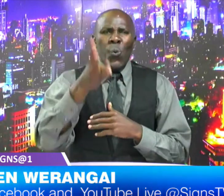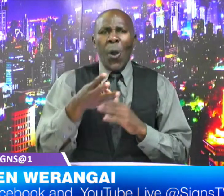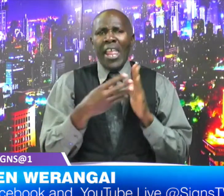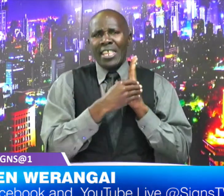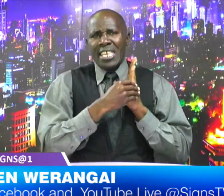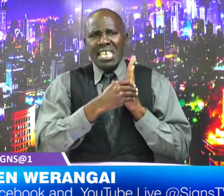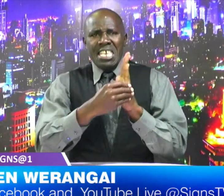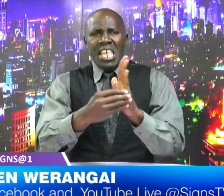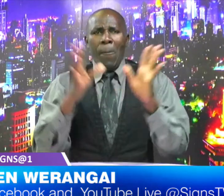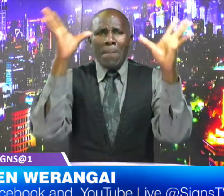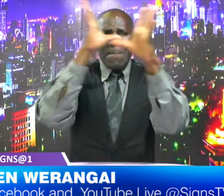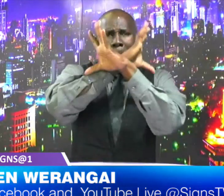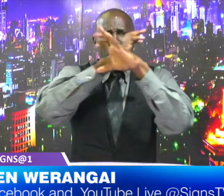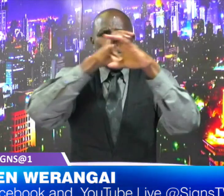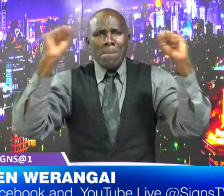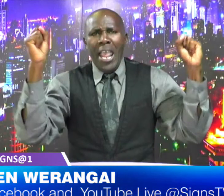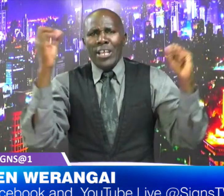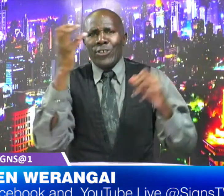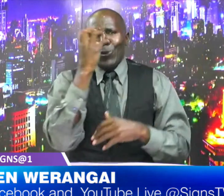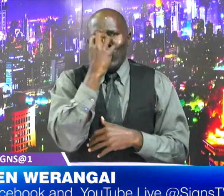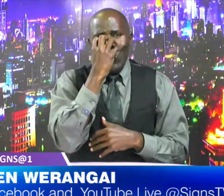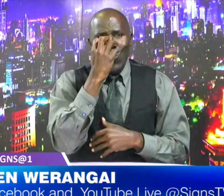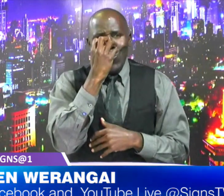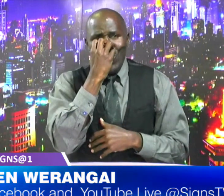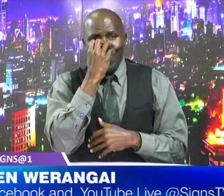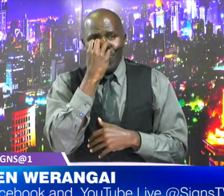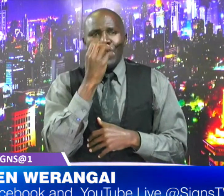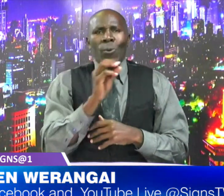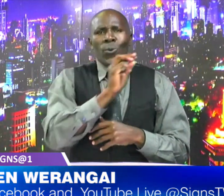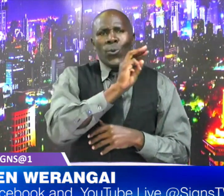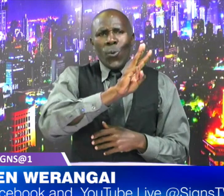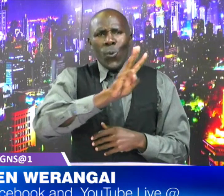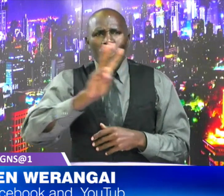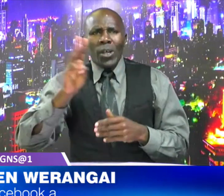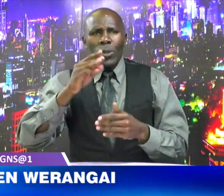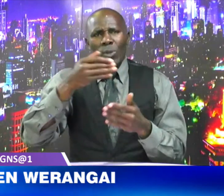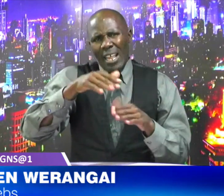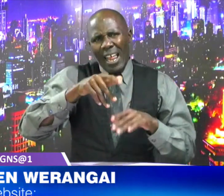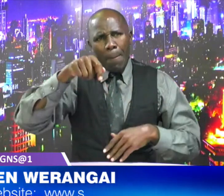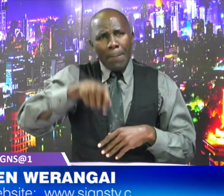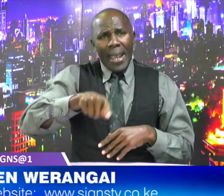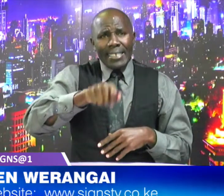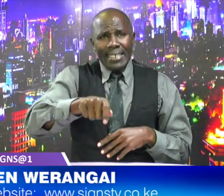exercise, which will be led by President William Ruto